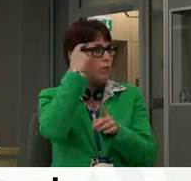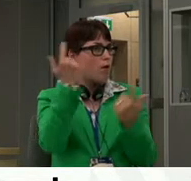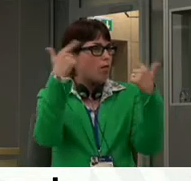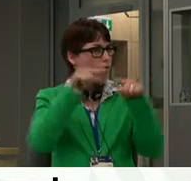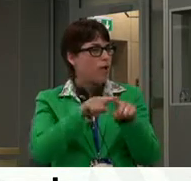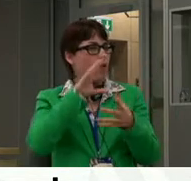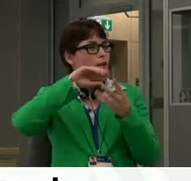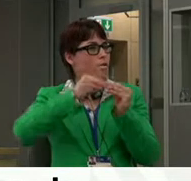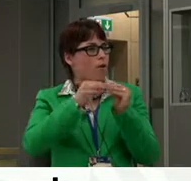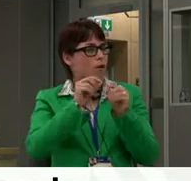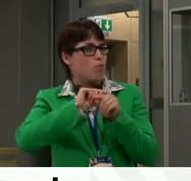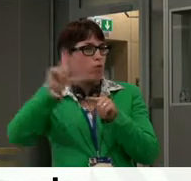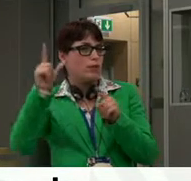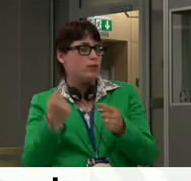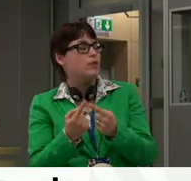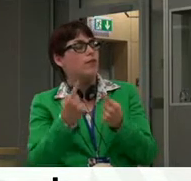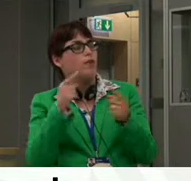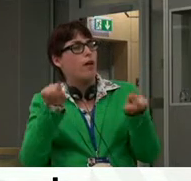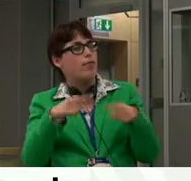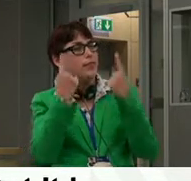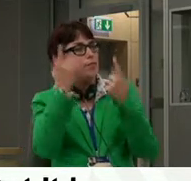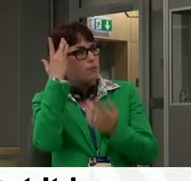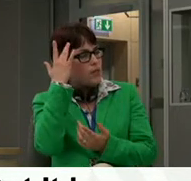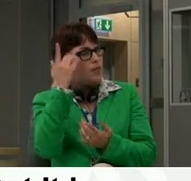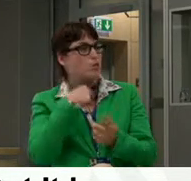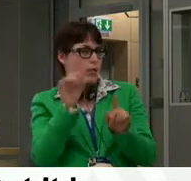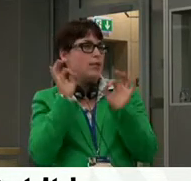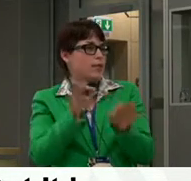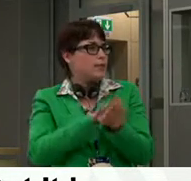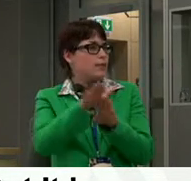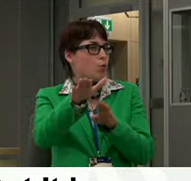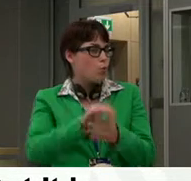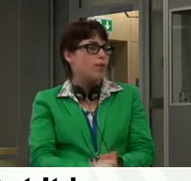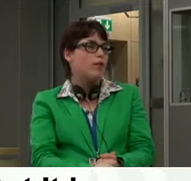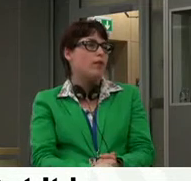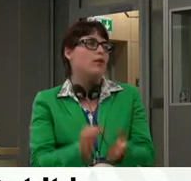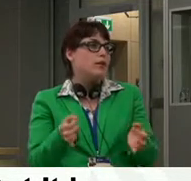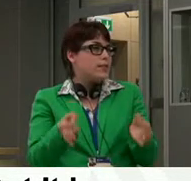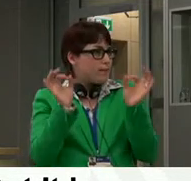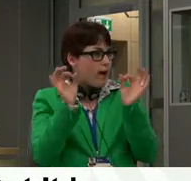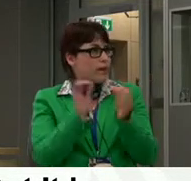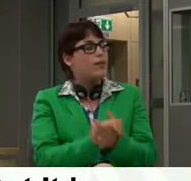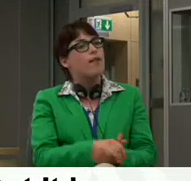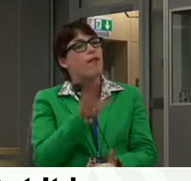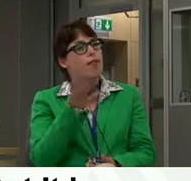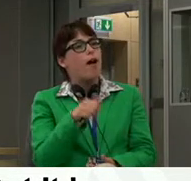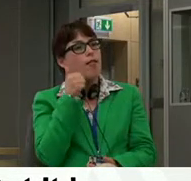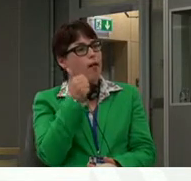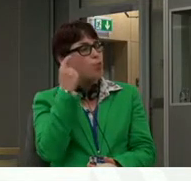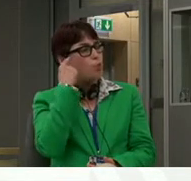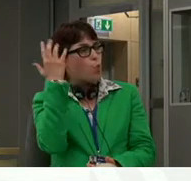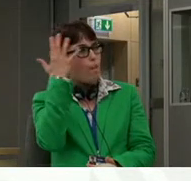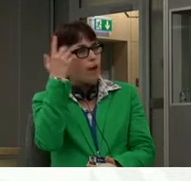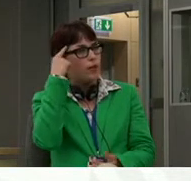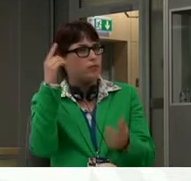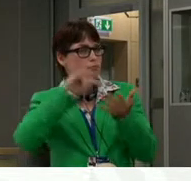value space. But it is also important that these goals are implemented in a reasonable